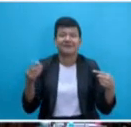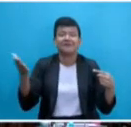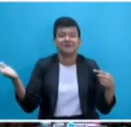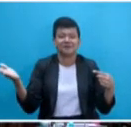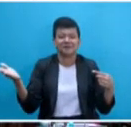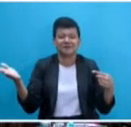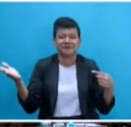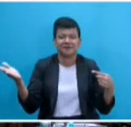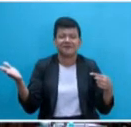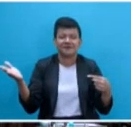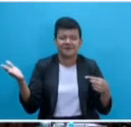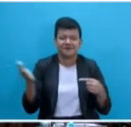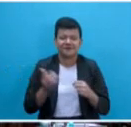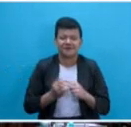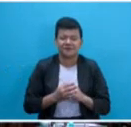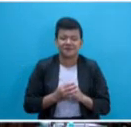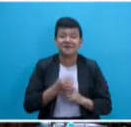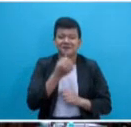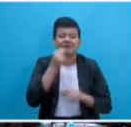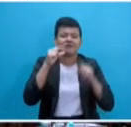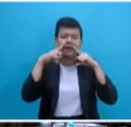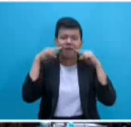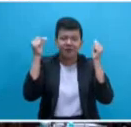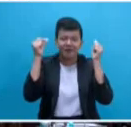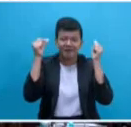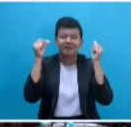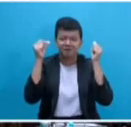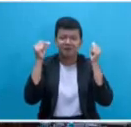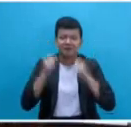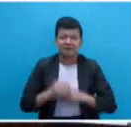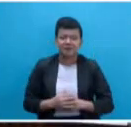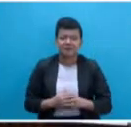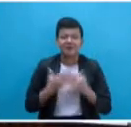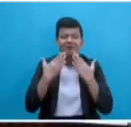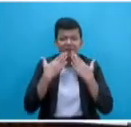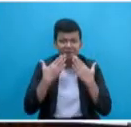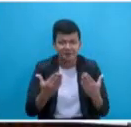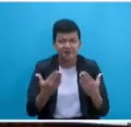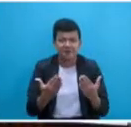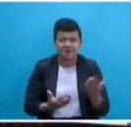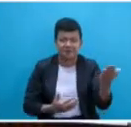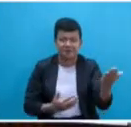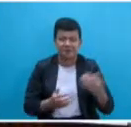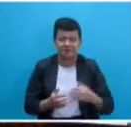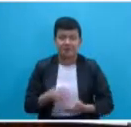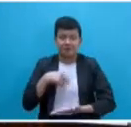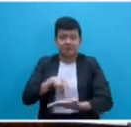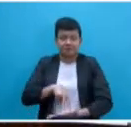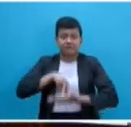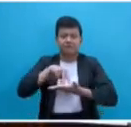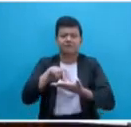Sitiveni Rabuka. You have the floor, sir. Thank you, Mr. Speaker, sir. I rise to contribute to this debate